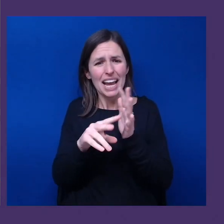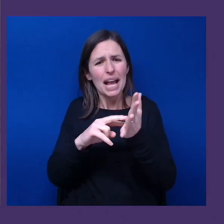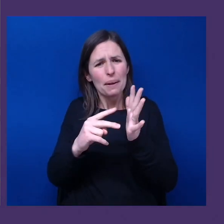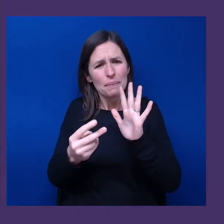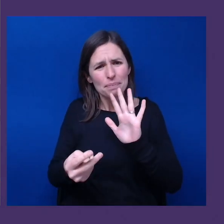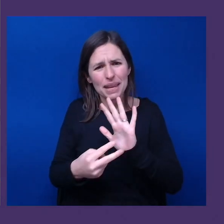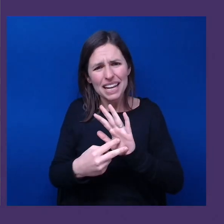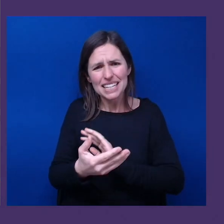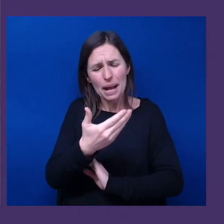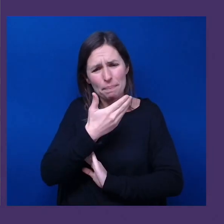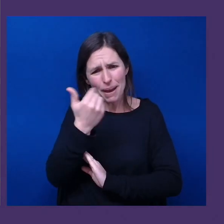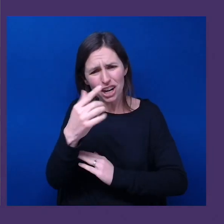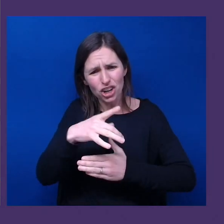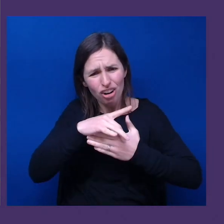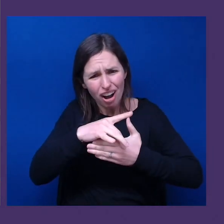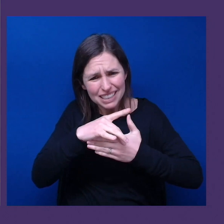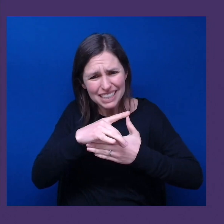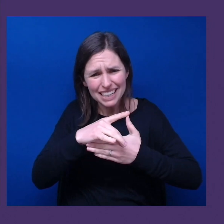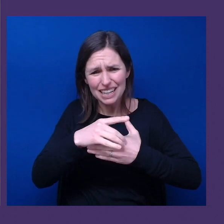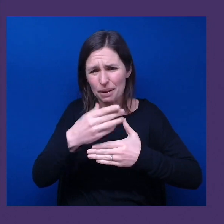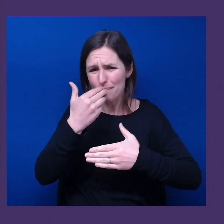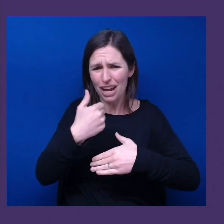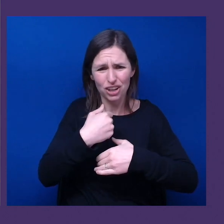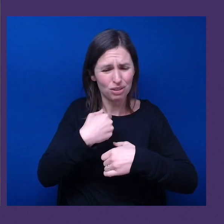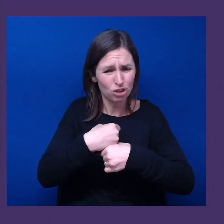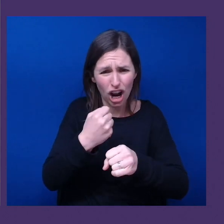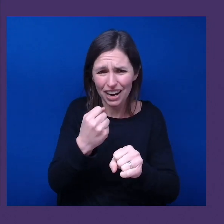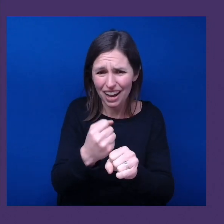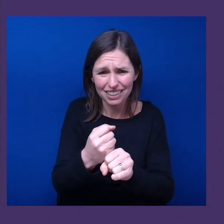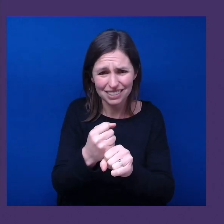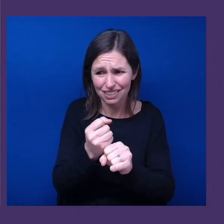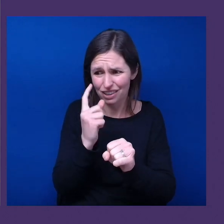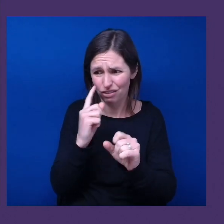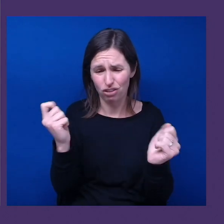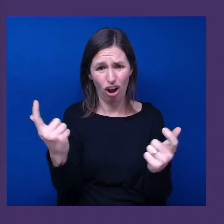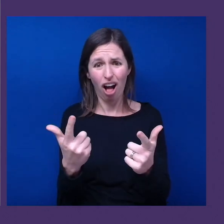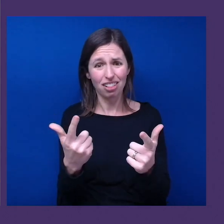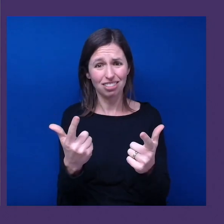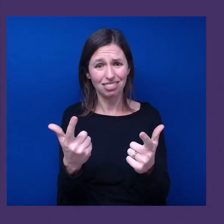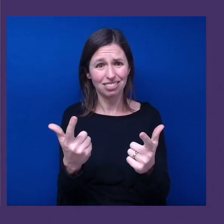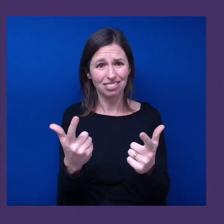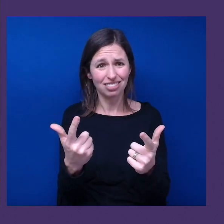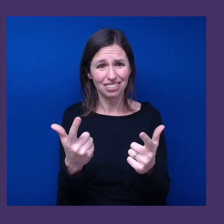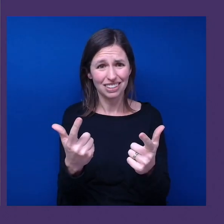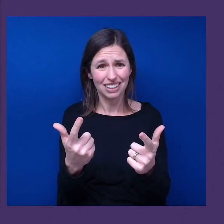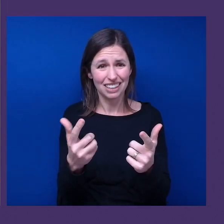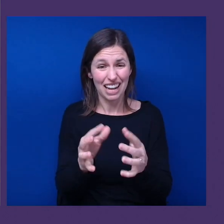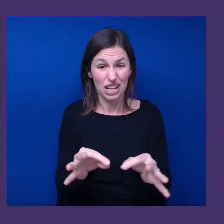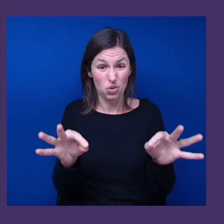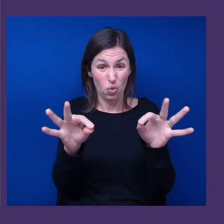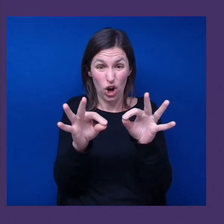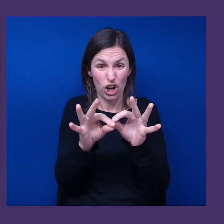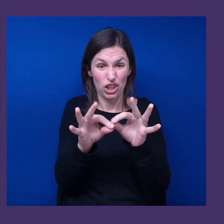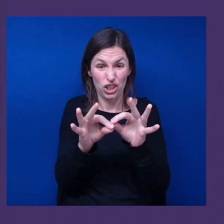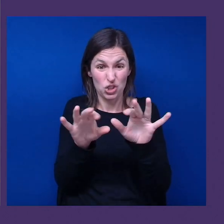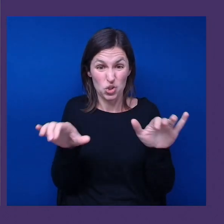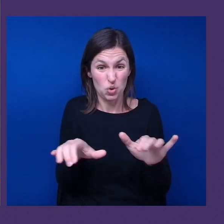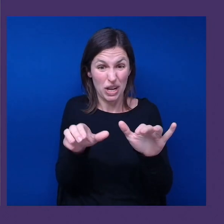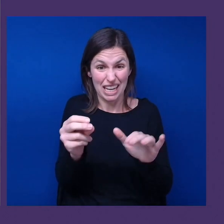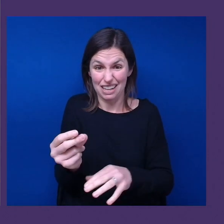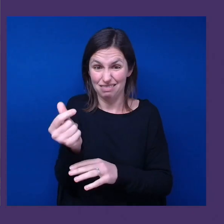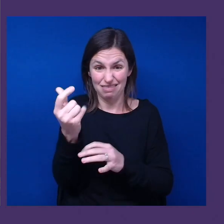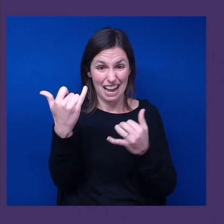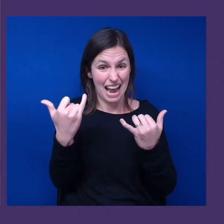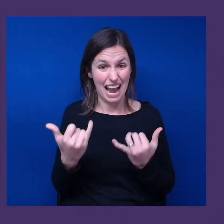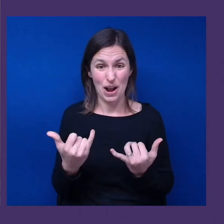better products for everyone. It's worth starting tomorrow. Love that. So all of you better start this